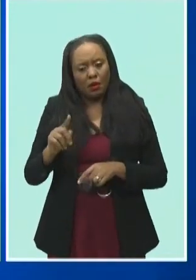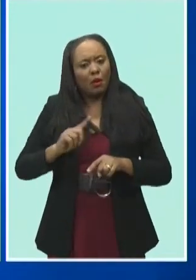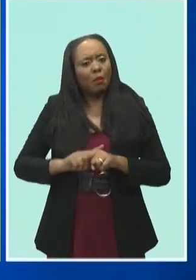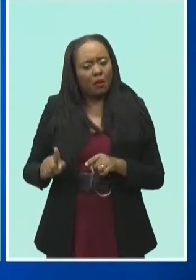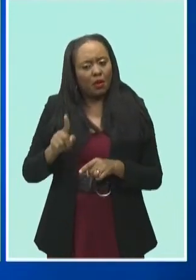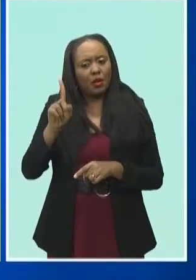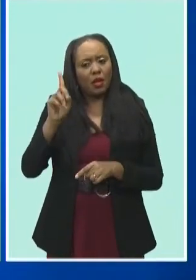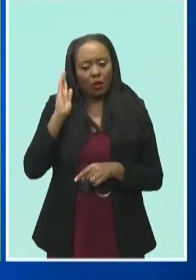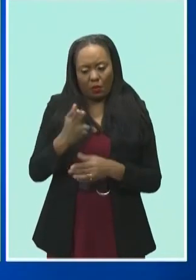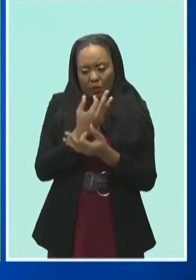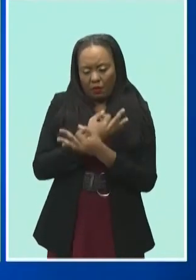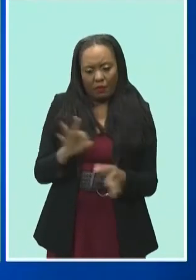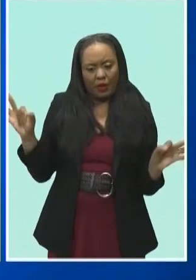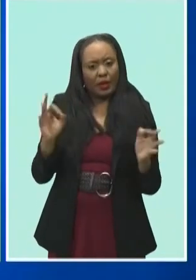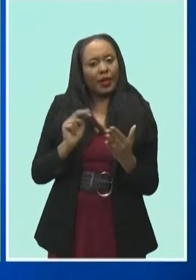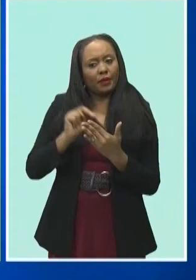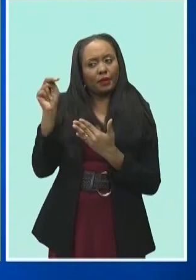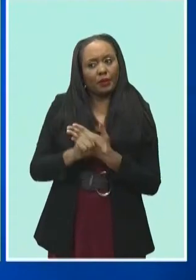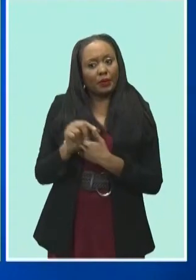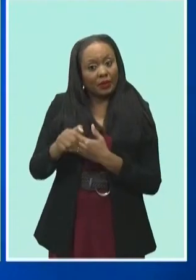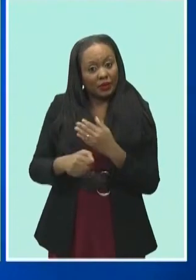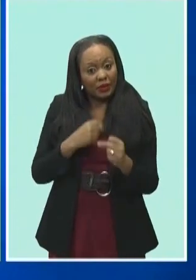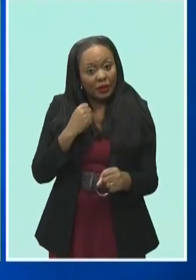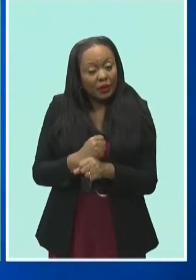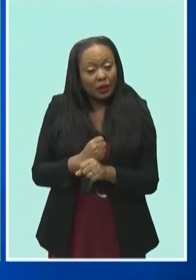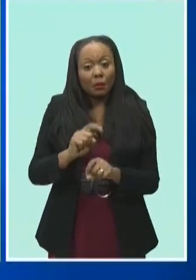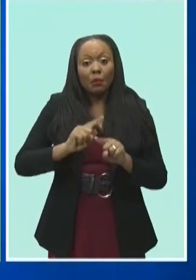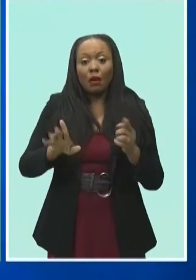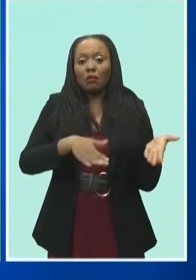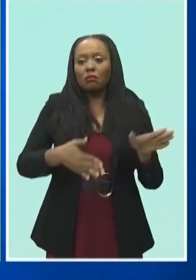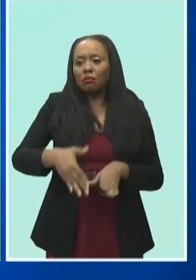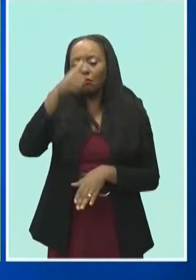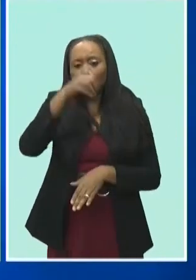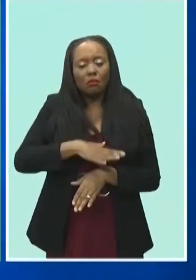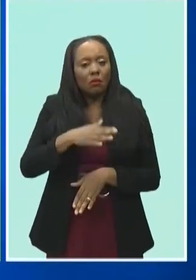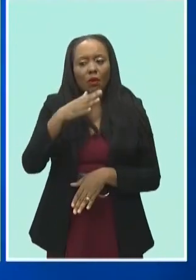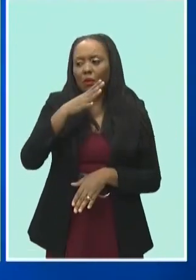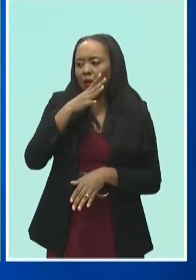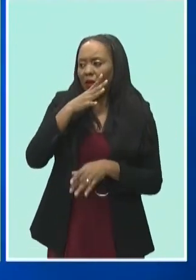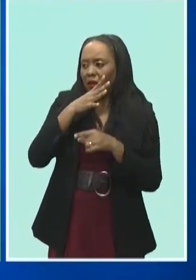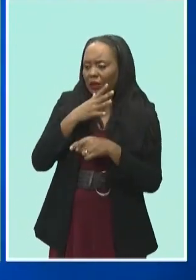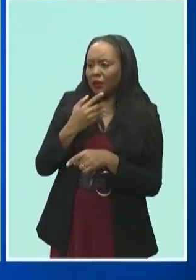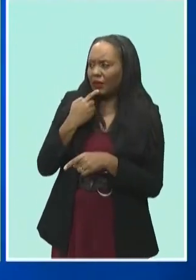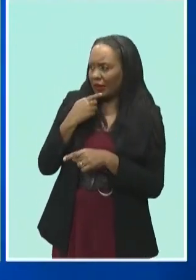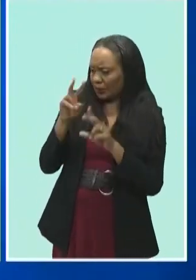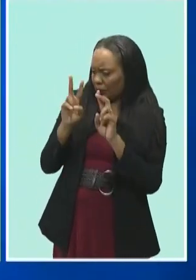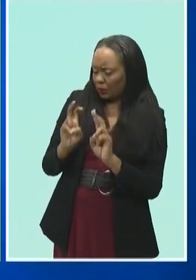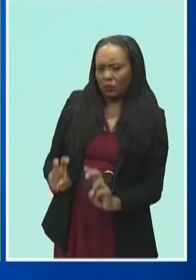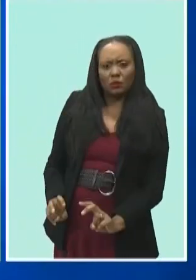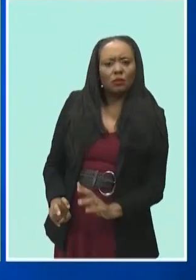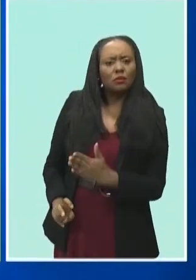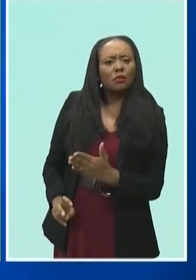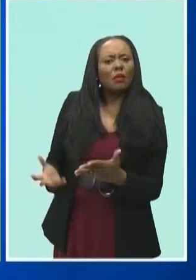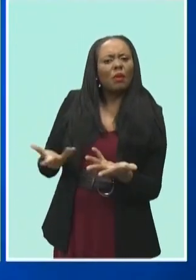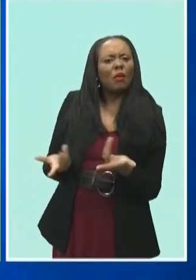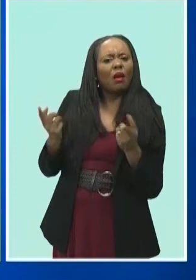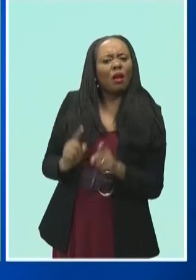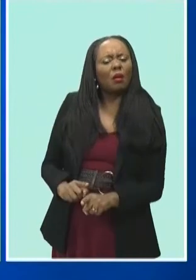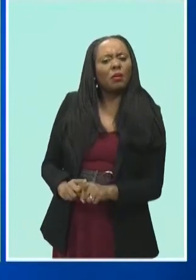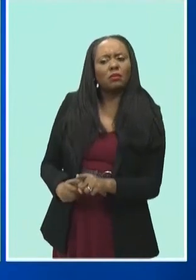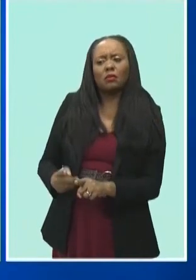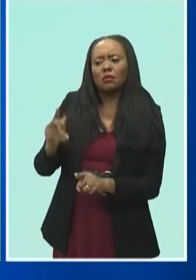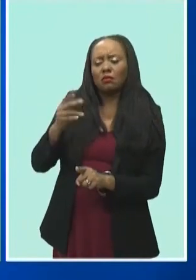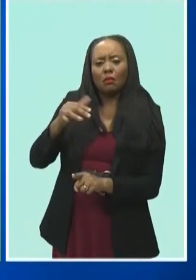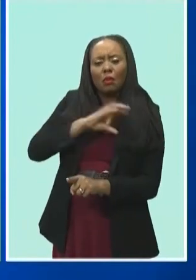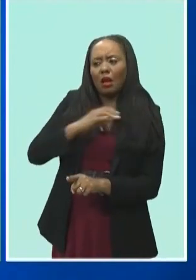in November of this year. The dead man's mother, Sharon Barnwell Petty, recounted what happened when she received the unexpected